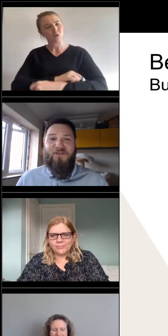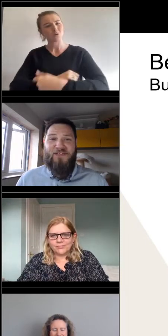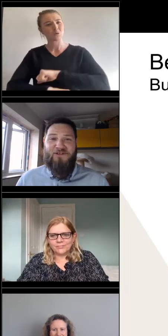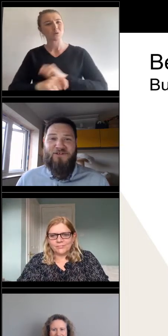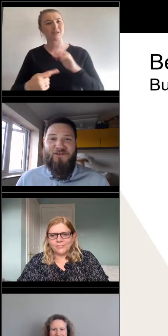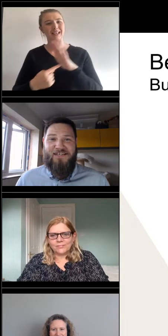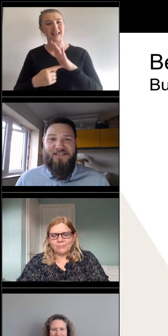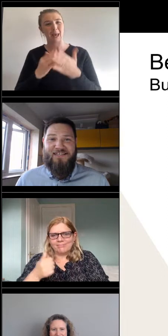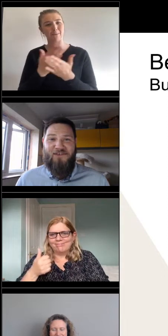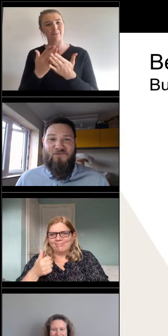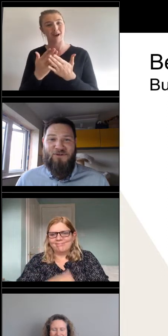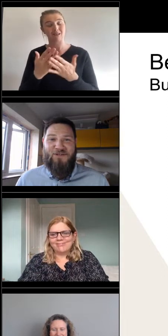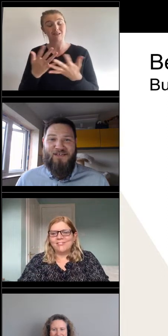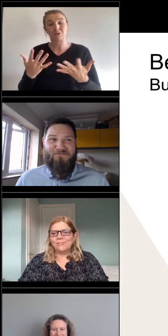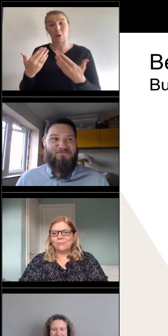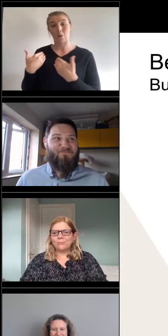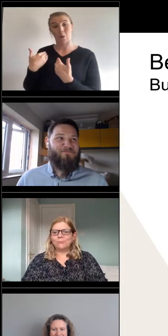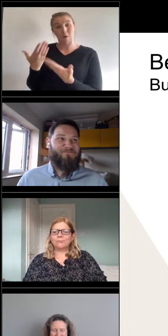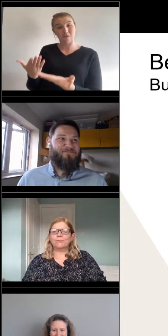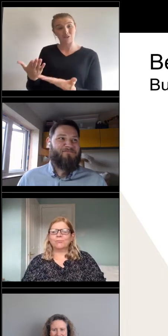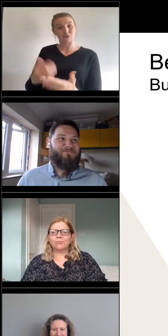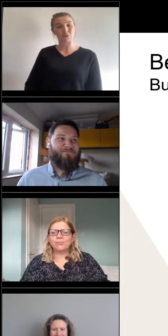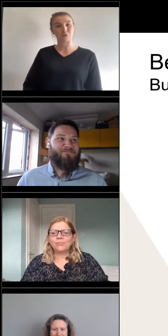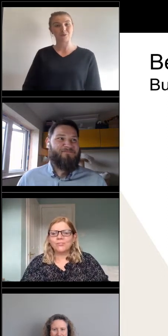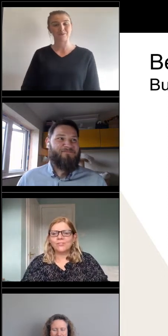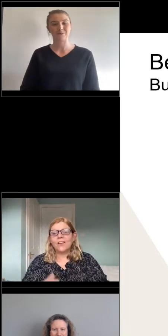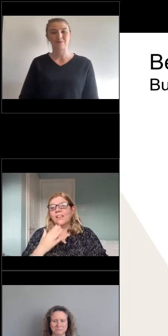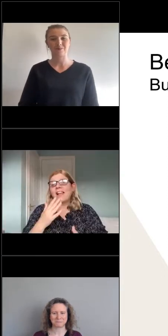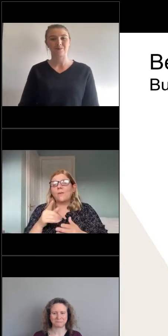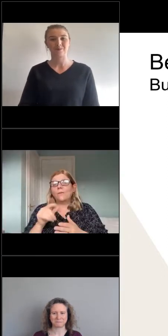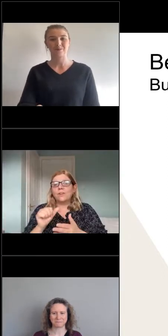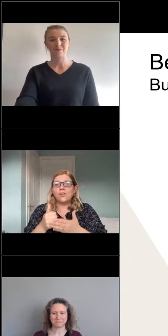I'll leave it to you to give your presentation. Thank you.